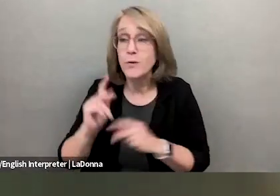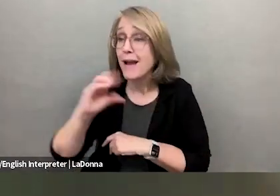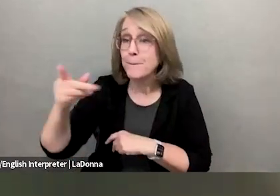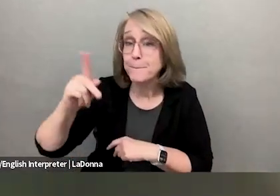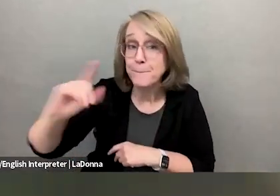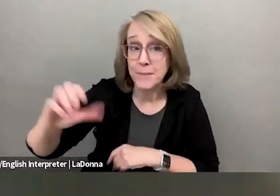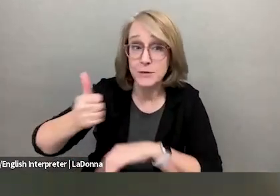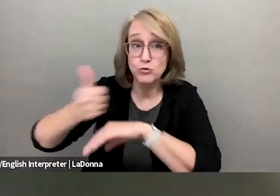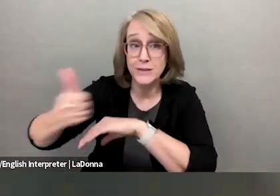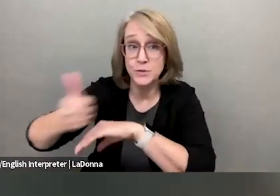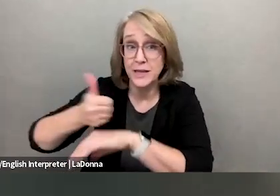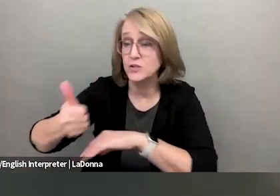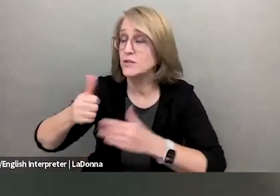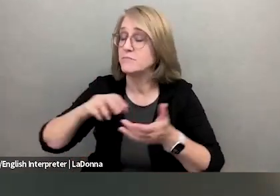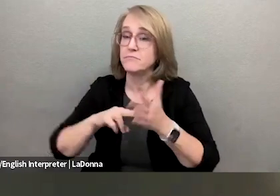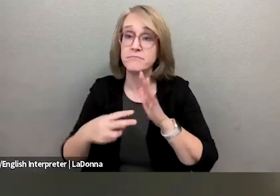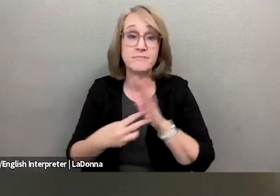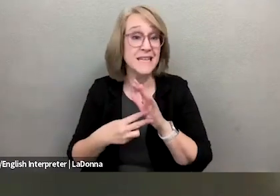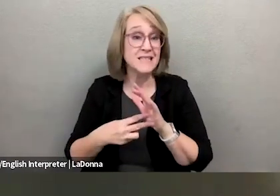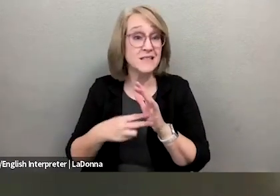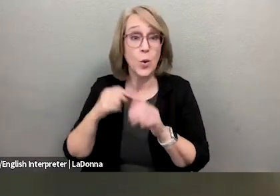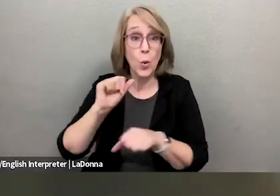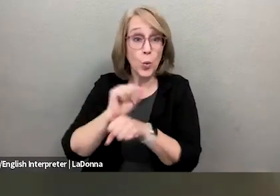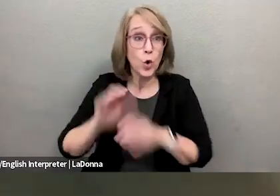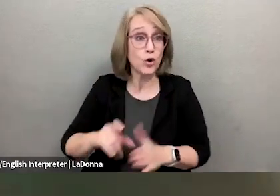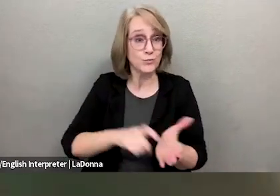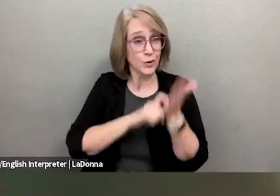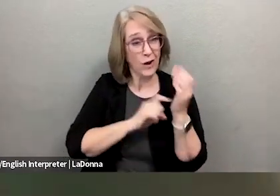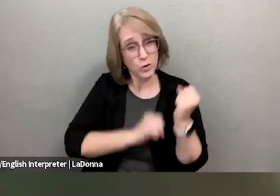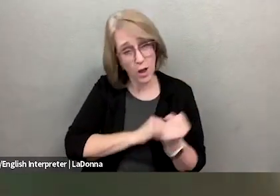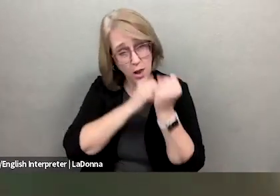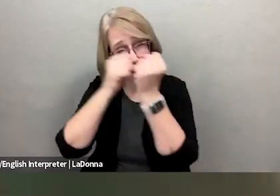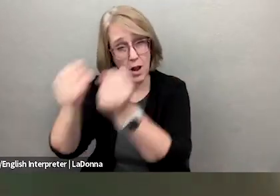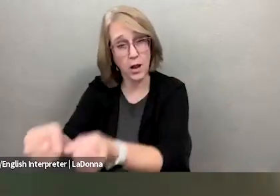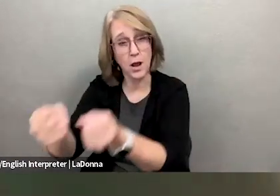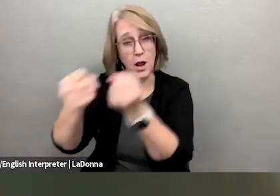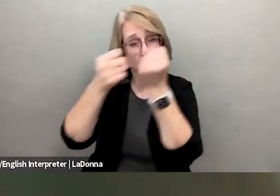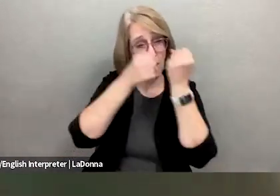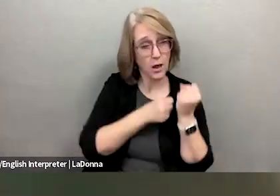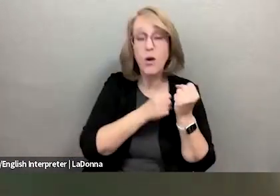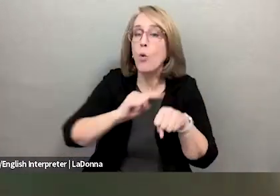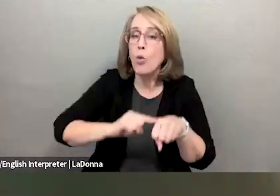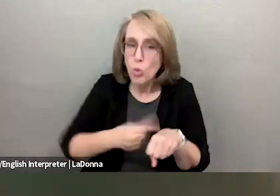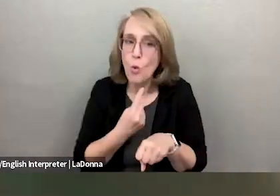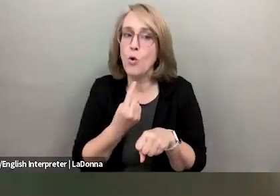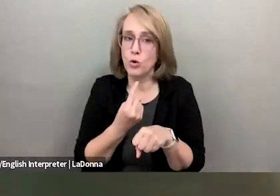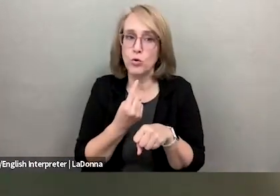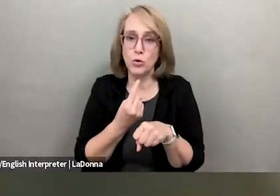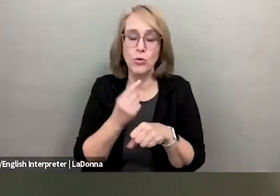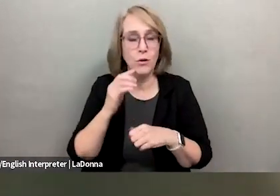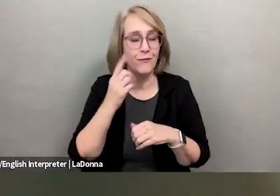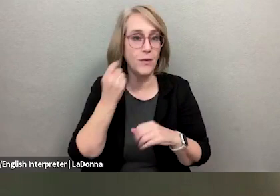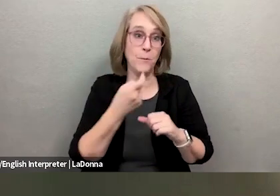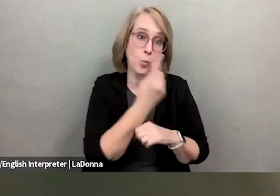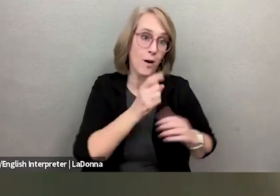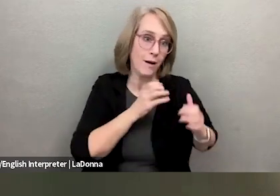extent that workers often have to drive, for example, you know, quite a bit long distance in order to get from one